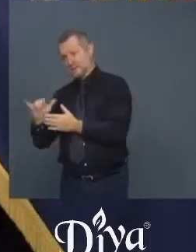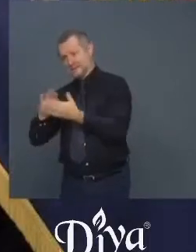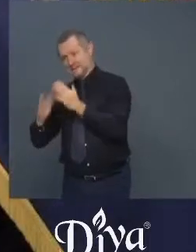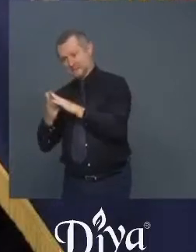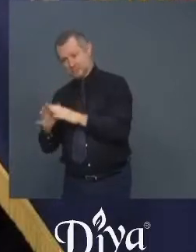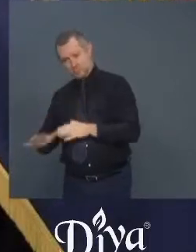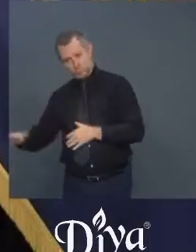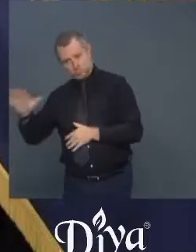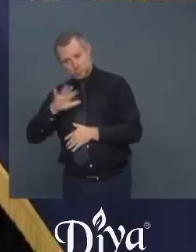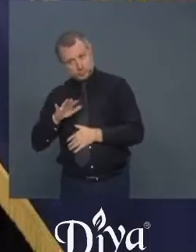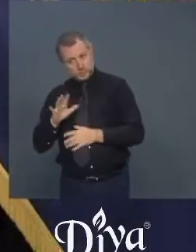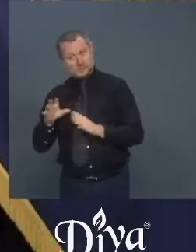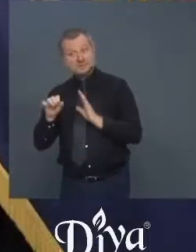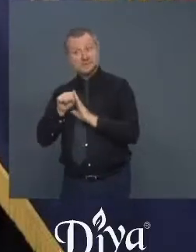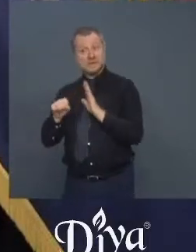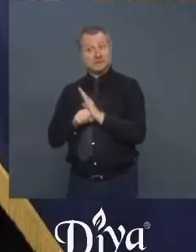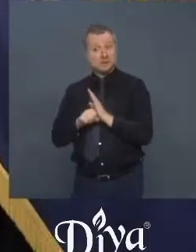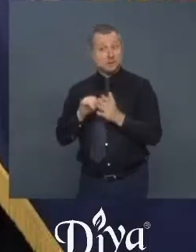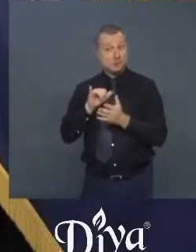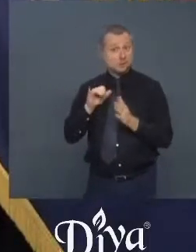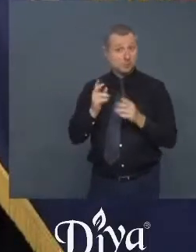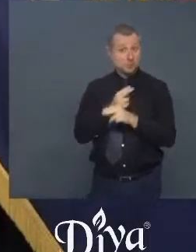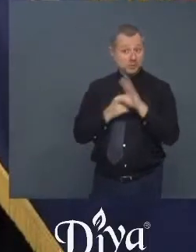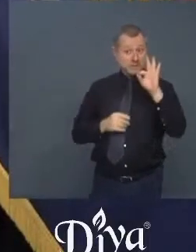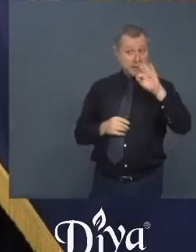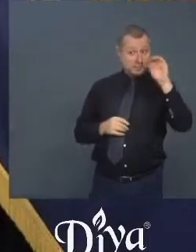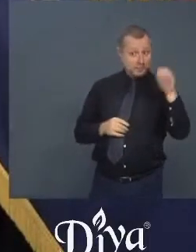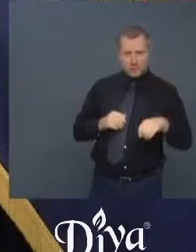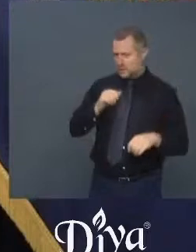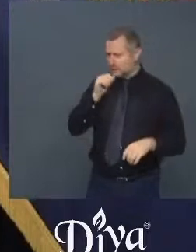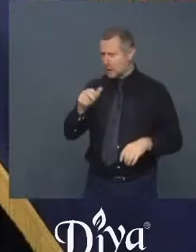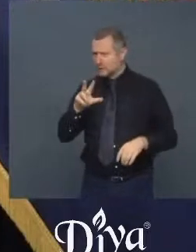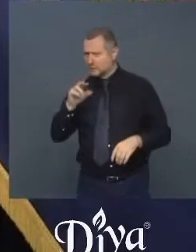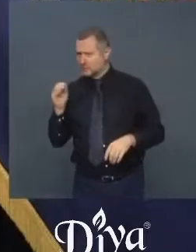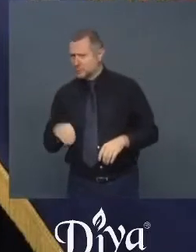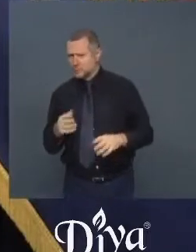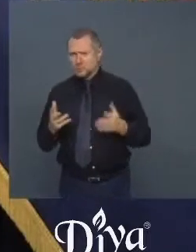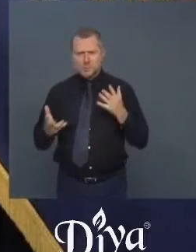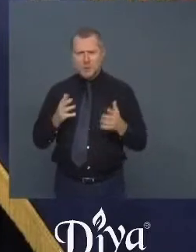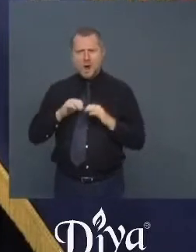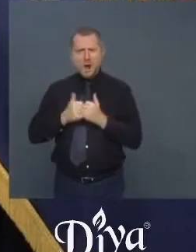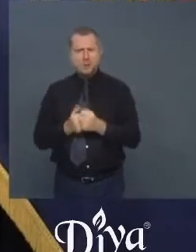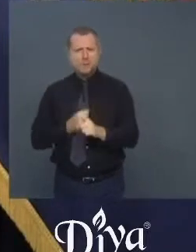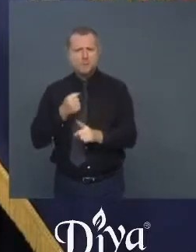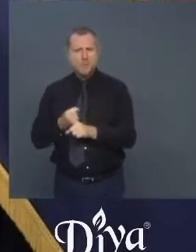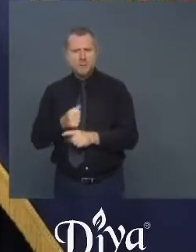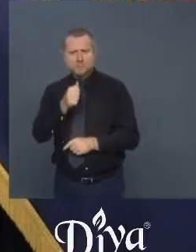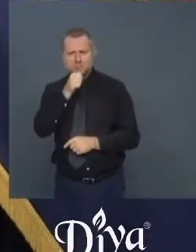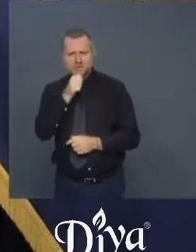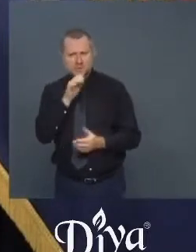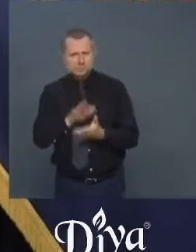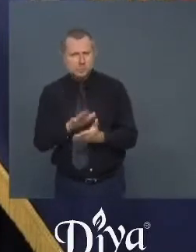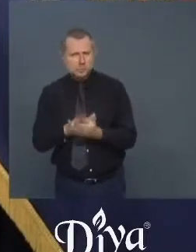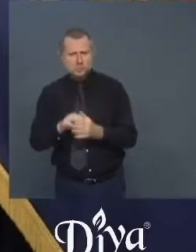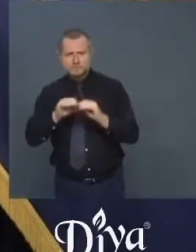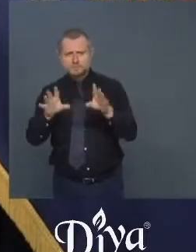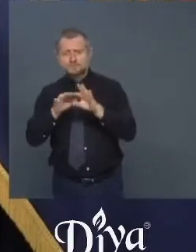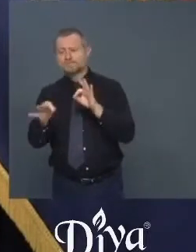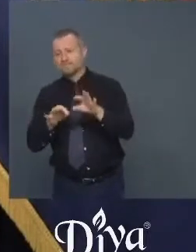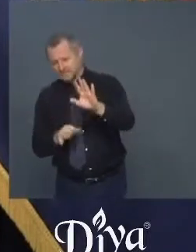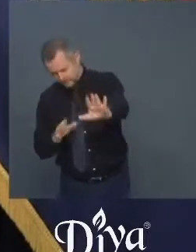still under the 9% threshold, and would that impact private schools in the city? Can you clarify that? Yeah, I'm sorry,